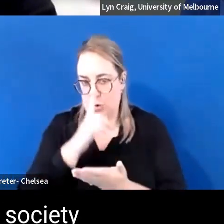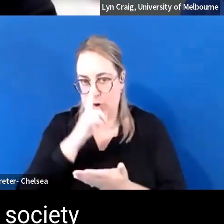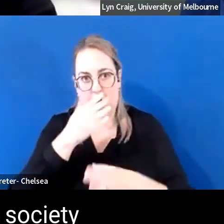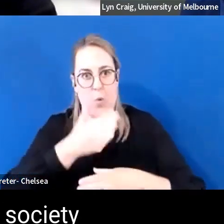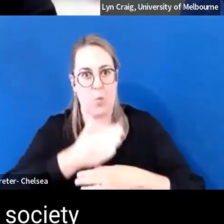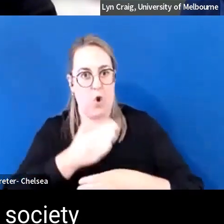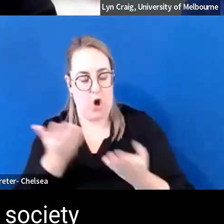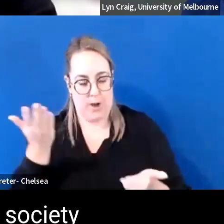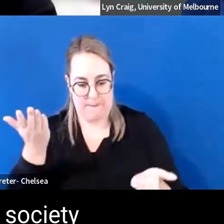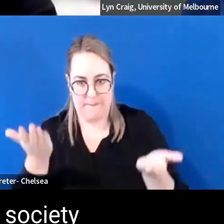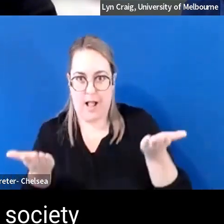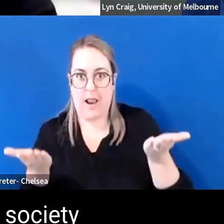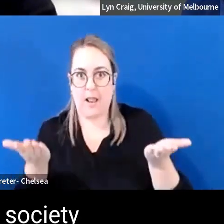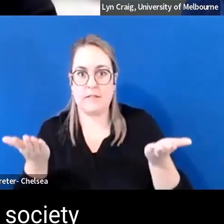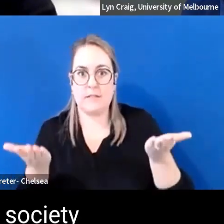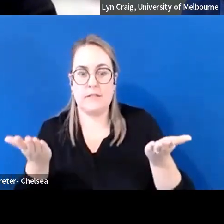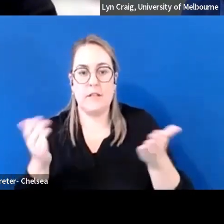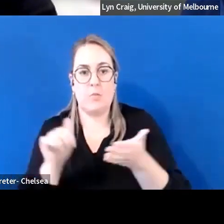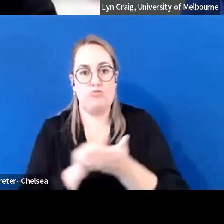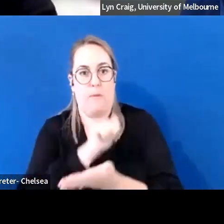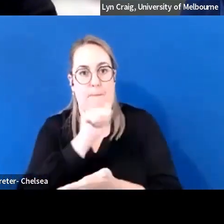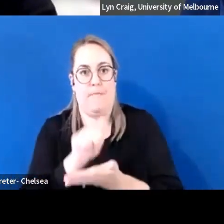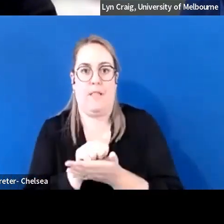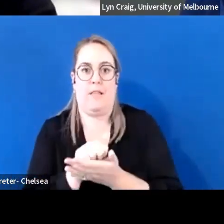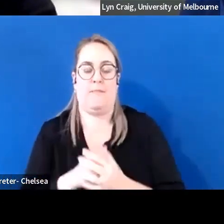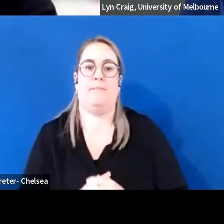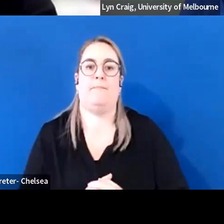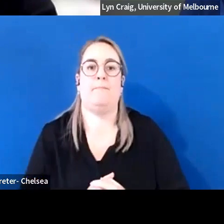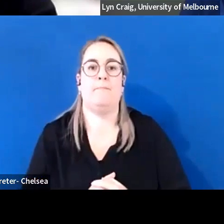and really for the society to function properly.